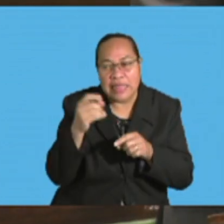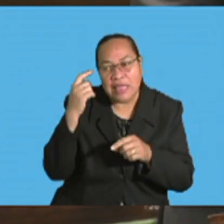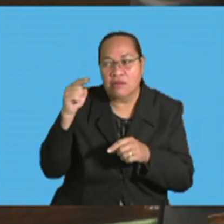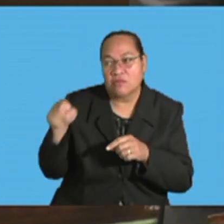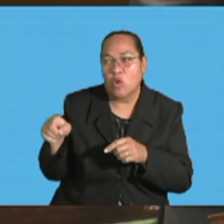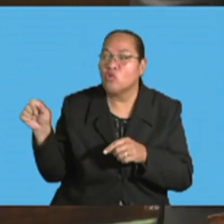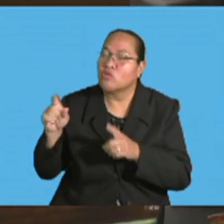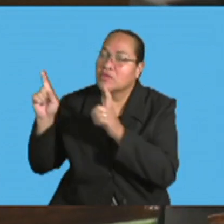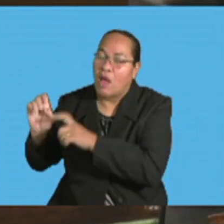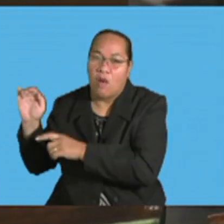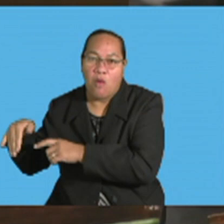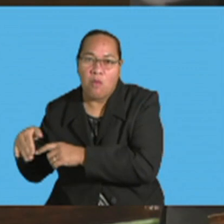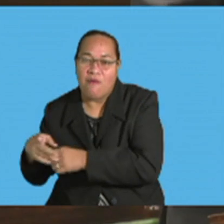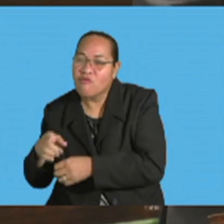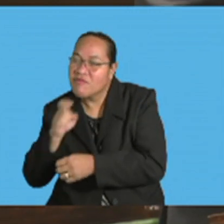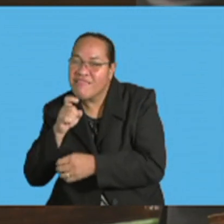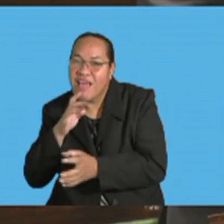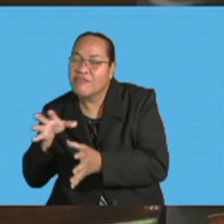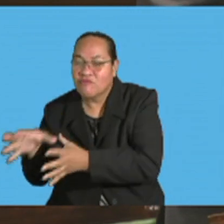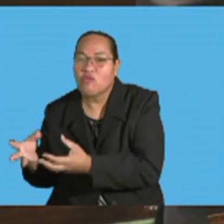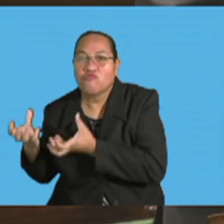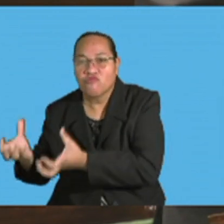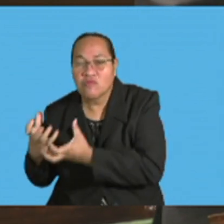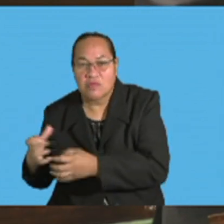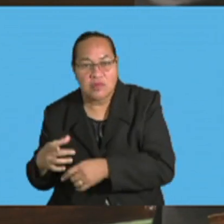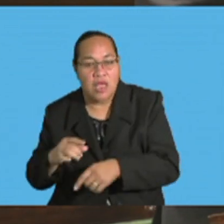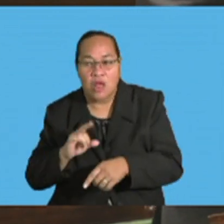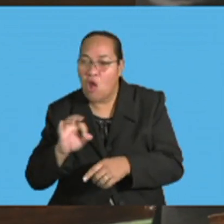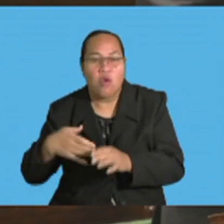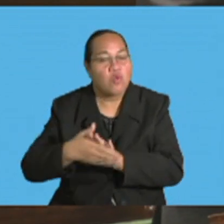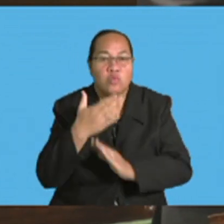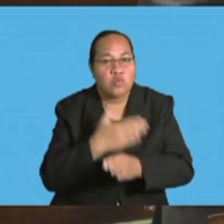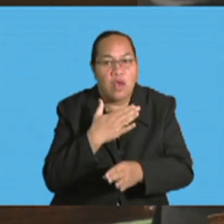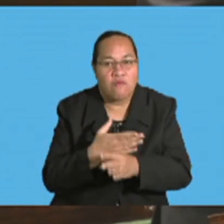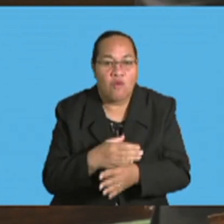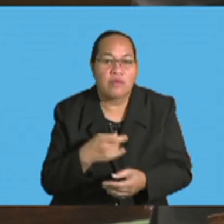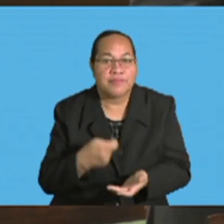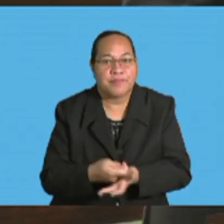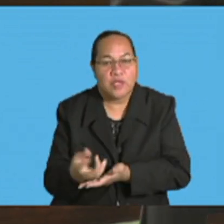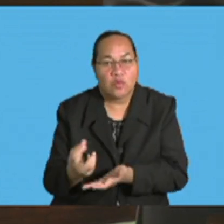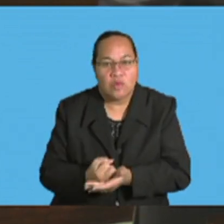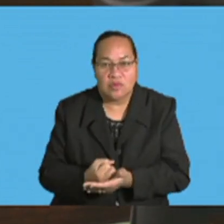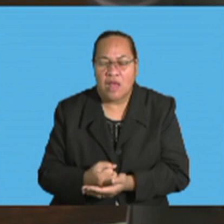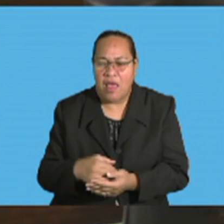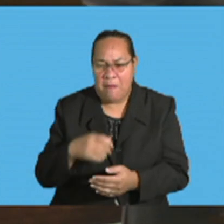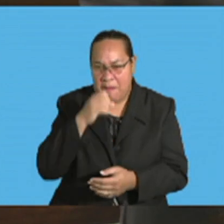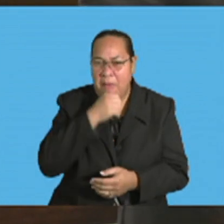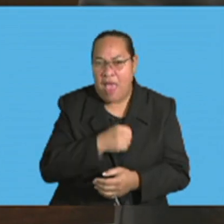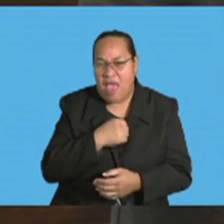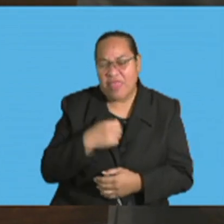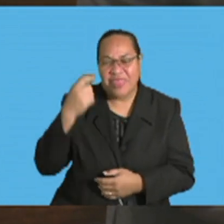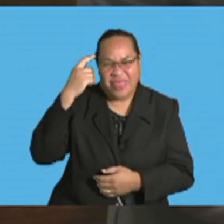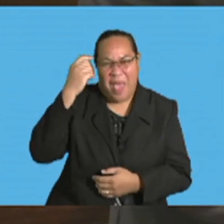earning a paycheck to support their families. And the men who believe they rank above women, even in this